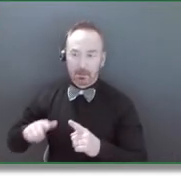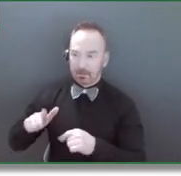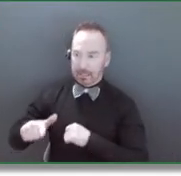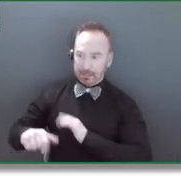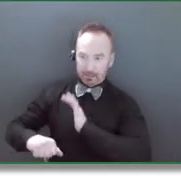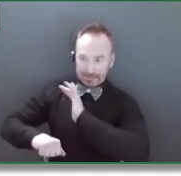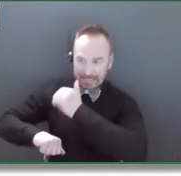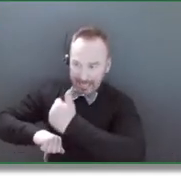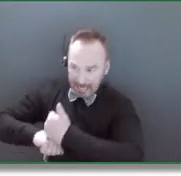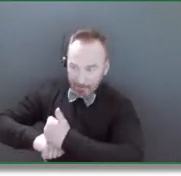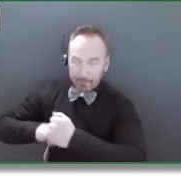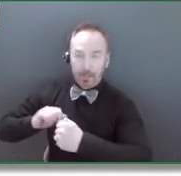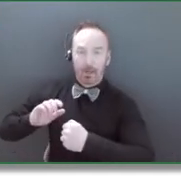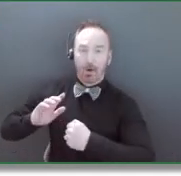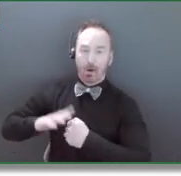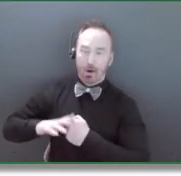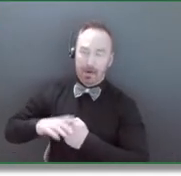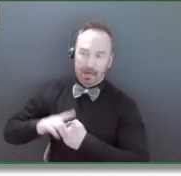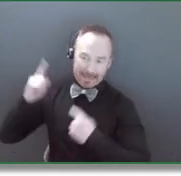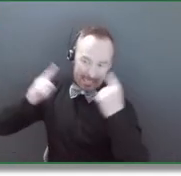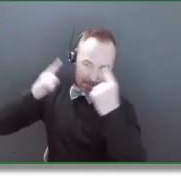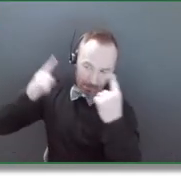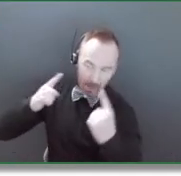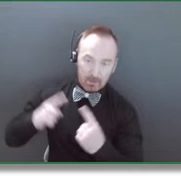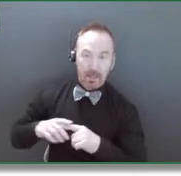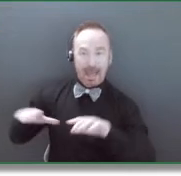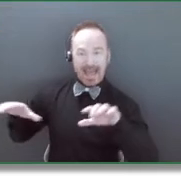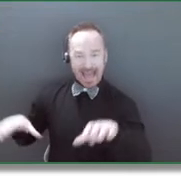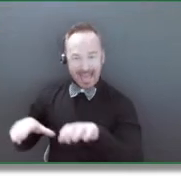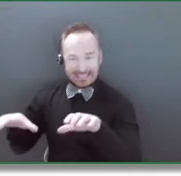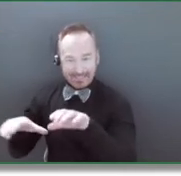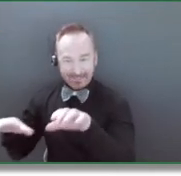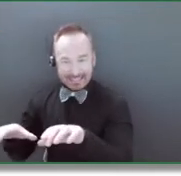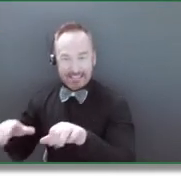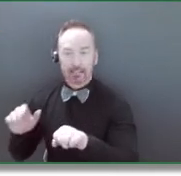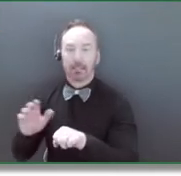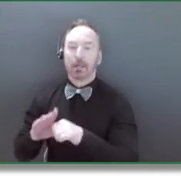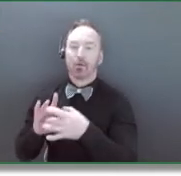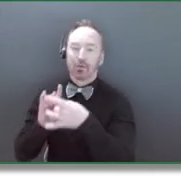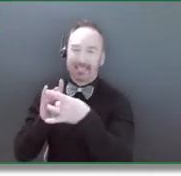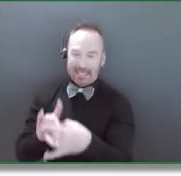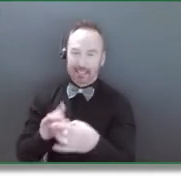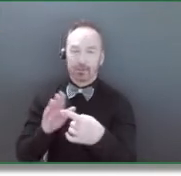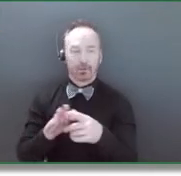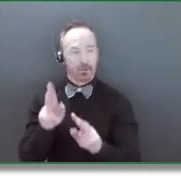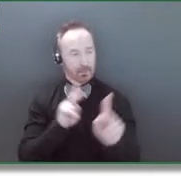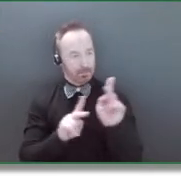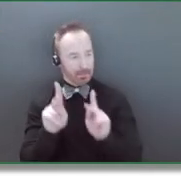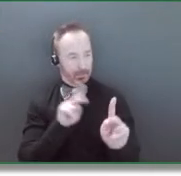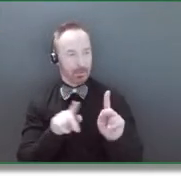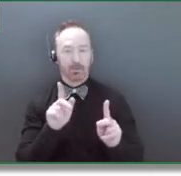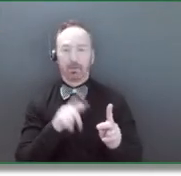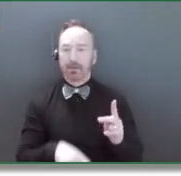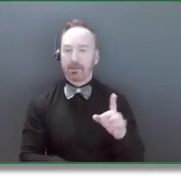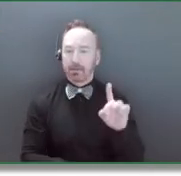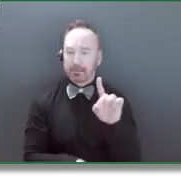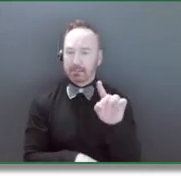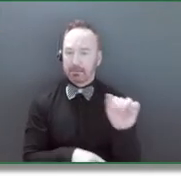activities appropriate for people with high level disability. So within this precinct, we are seeing everything from